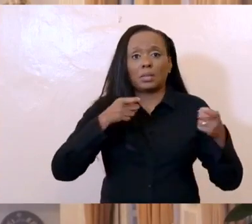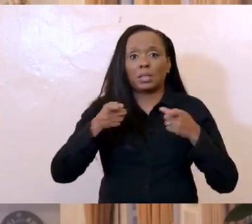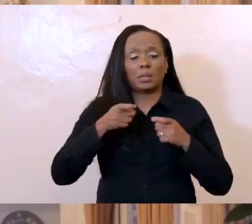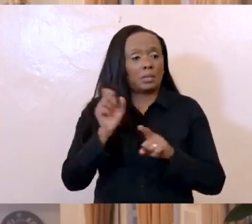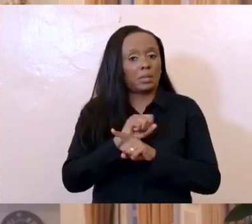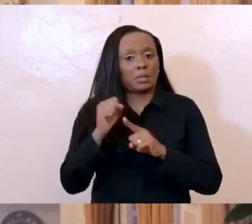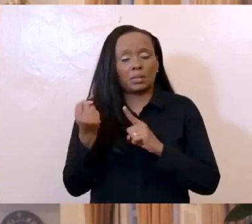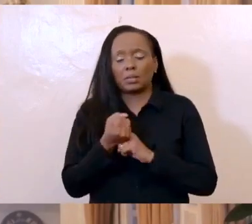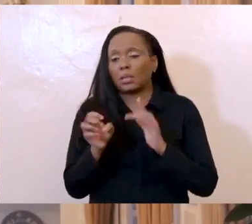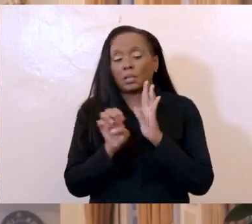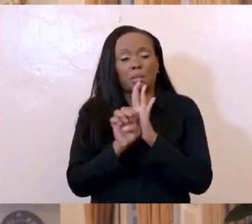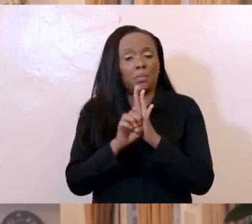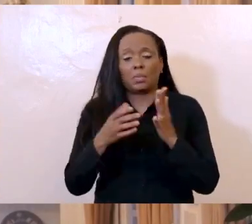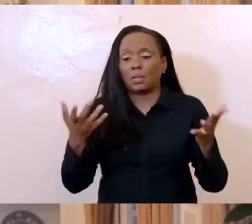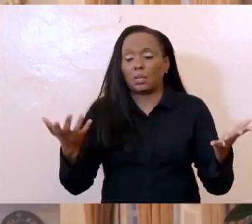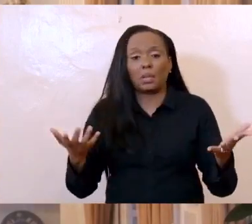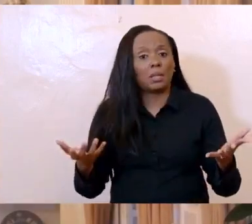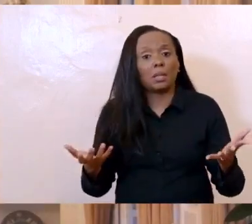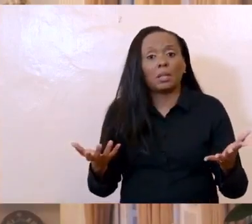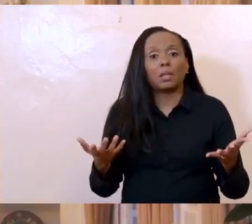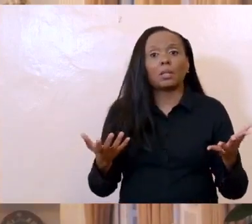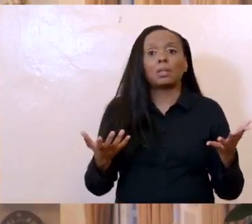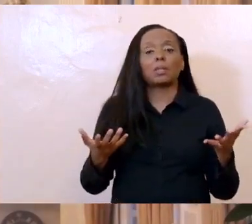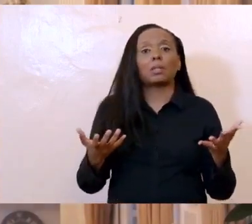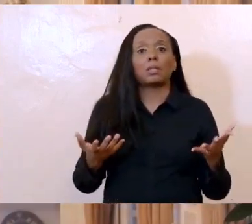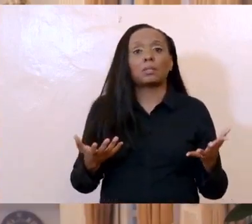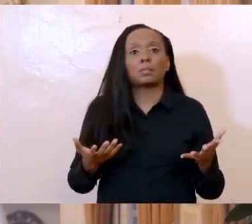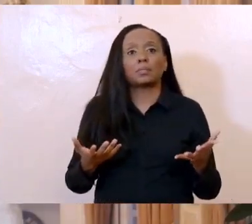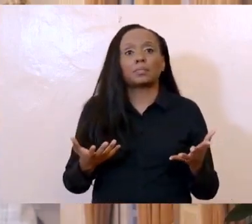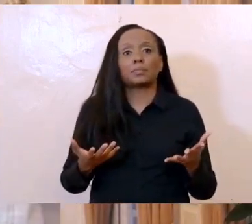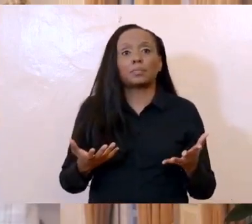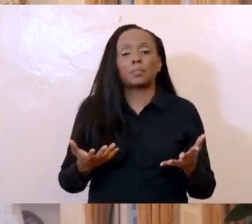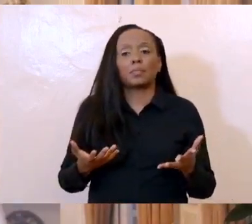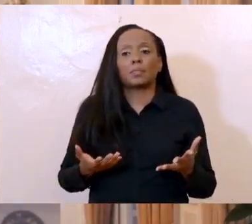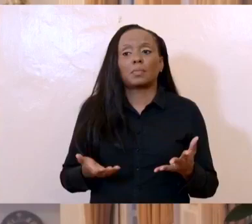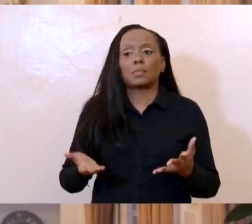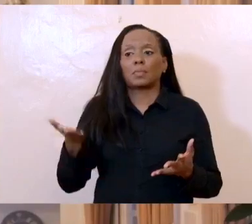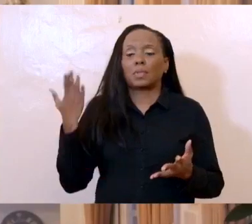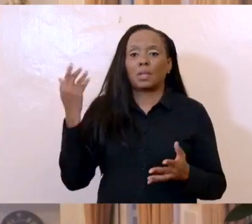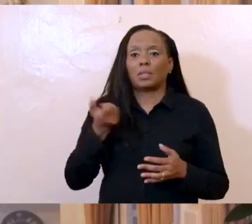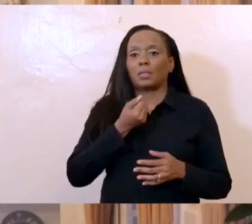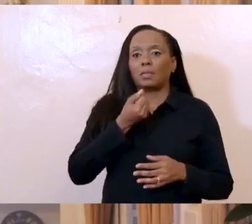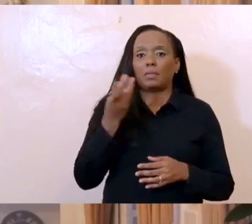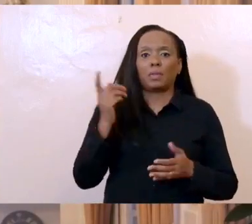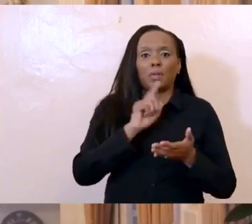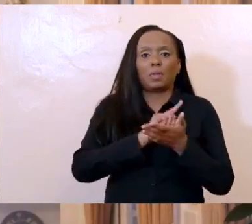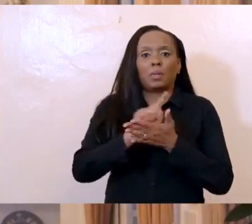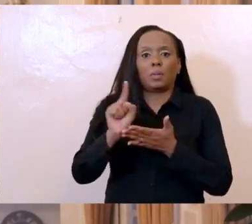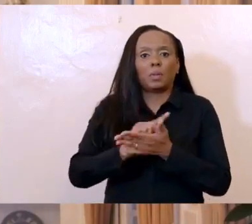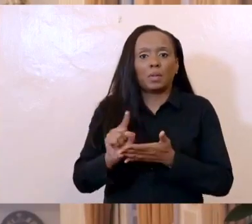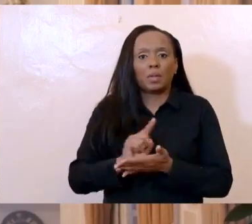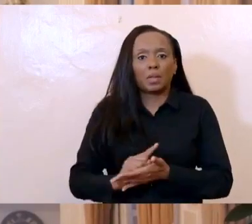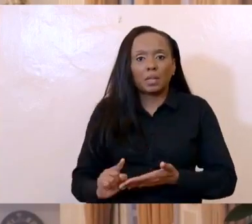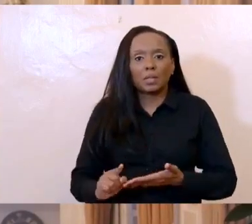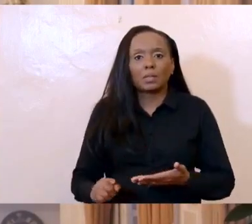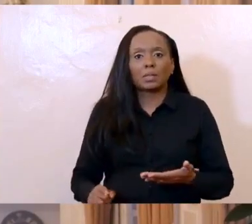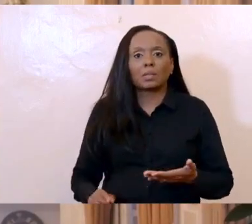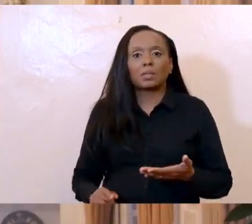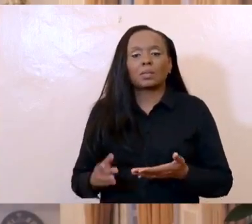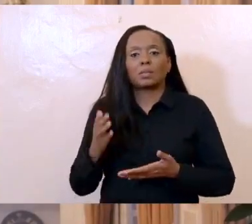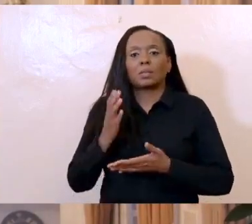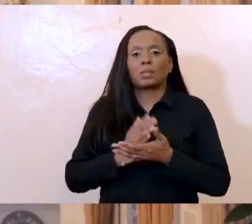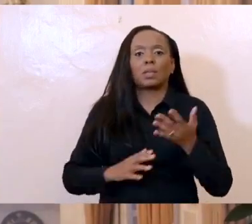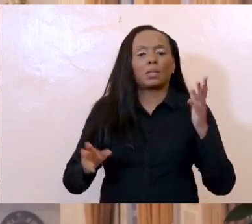for example, what we've noticed over the last few weeks is that there are persons who